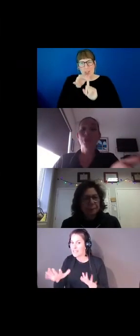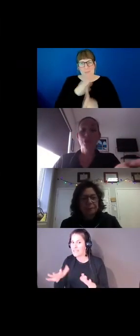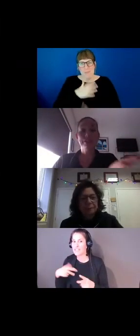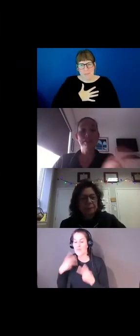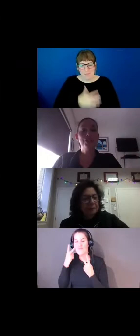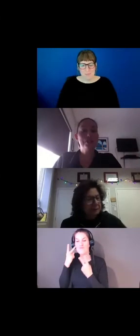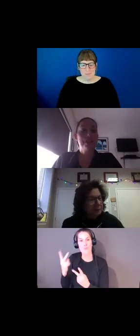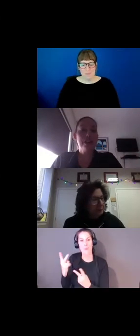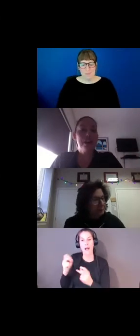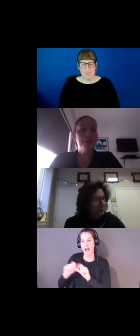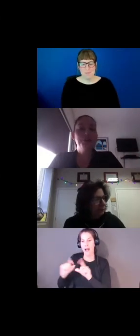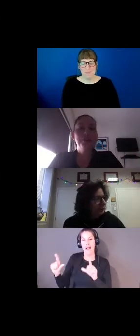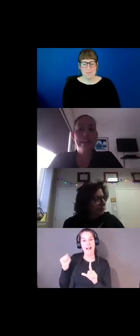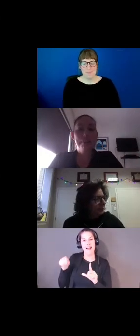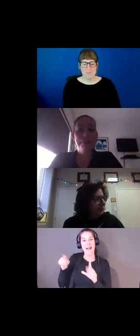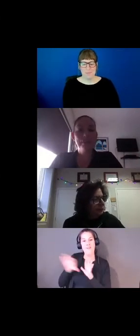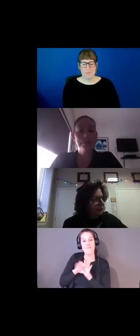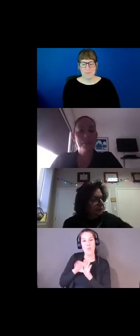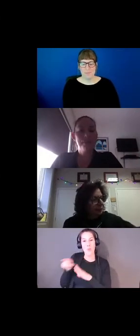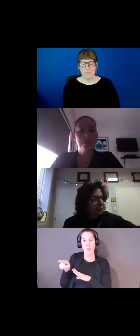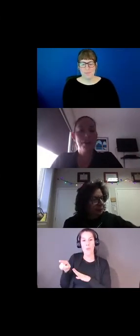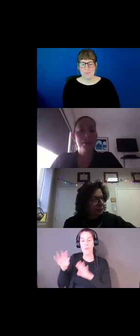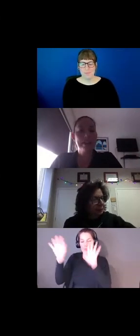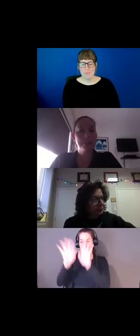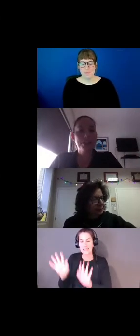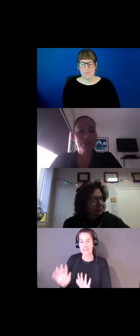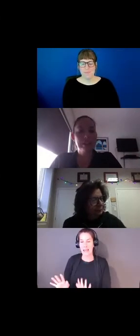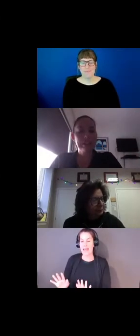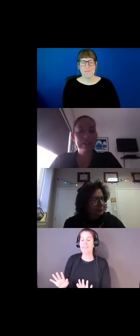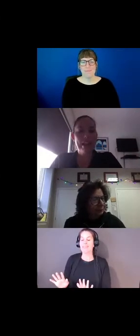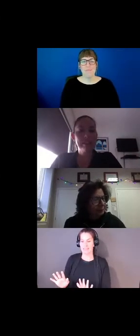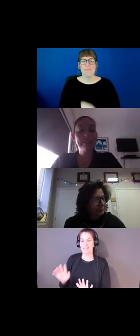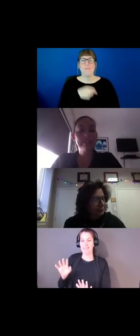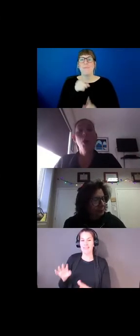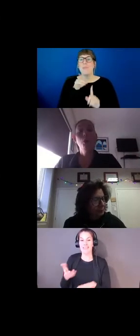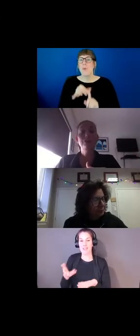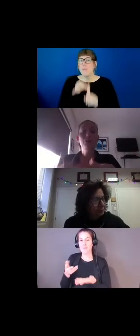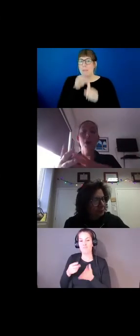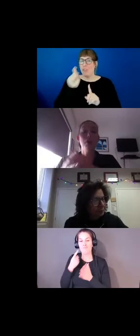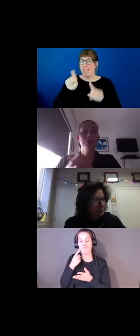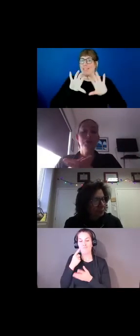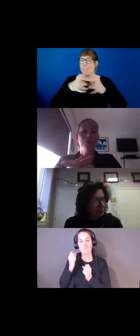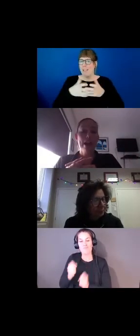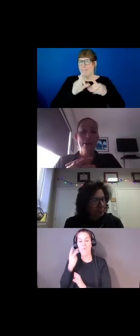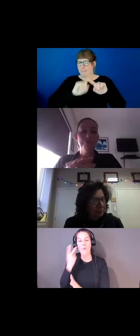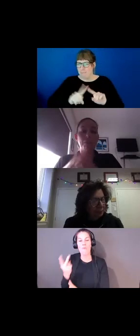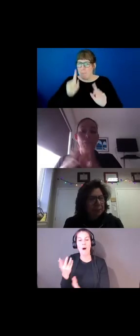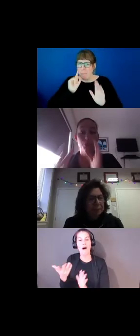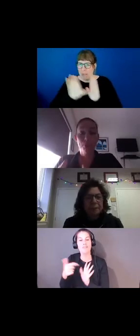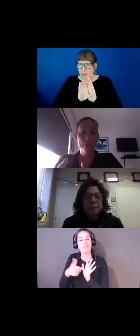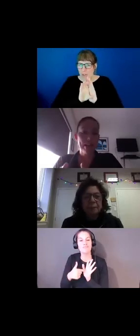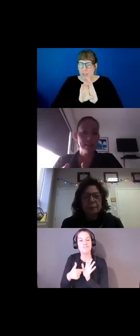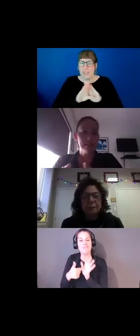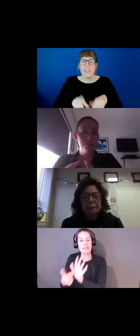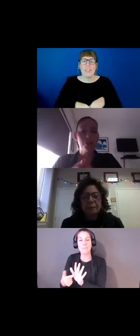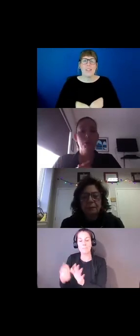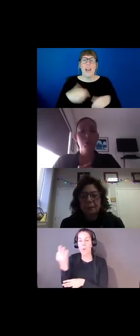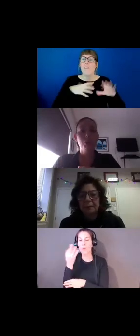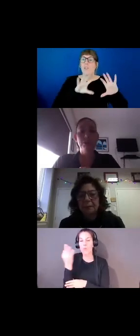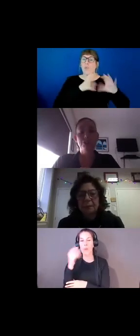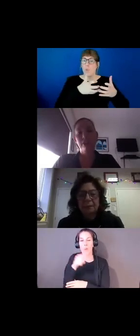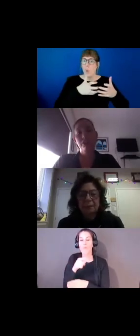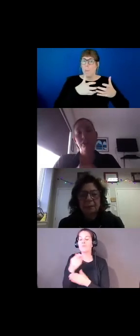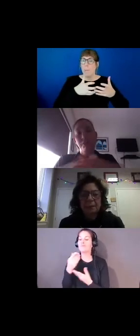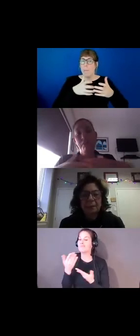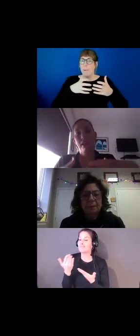And so this is just a few examples of some of our special needs classes. We do offer group classes. So what